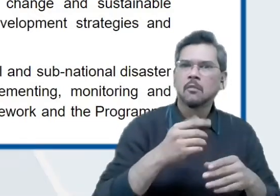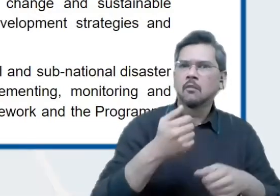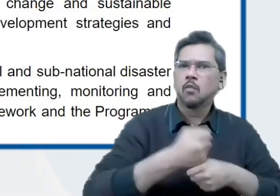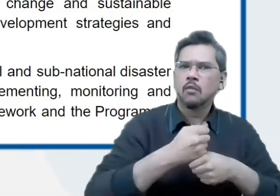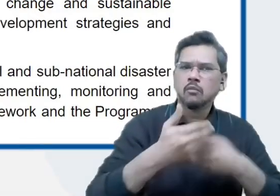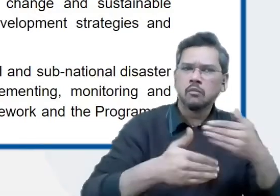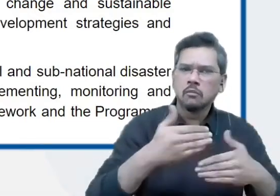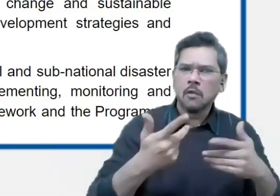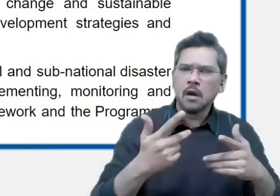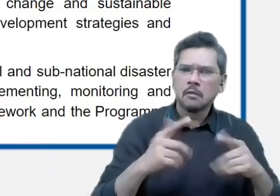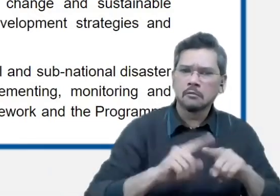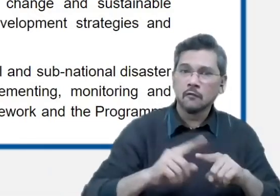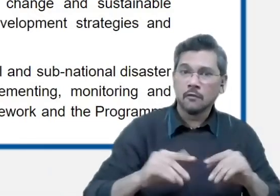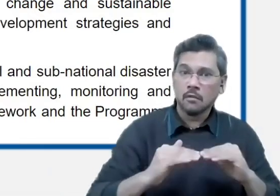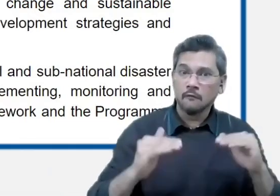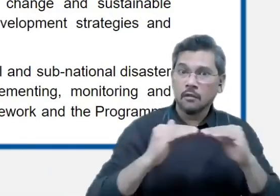and plans.